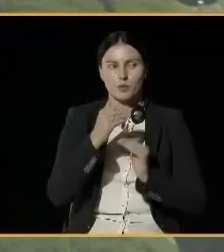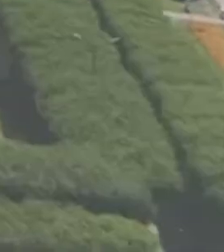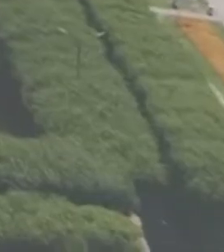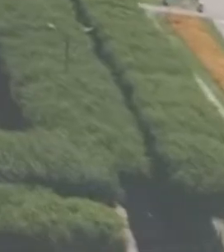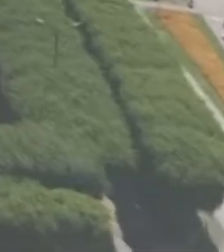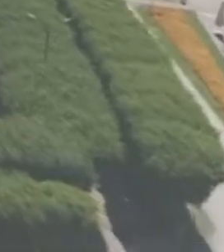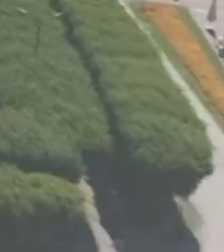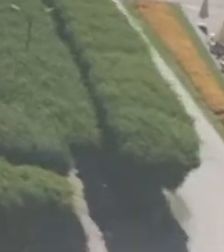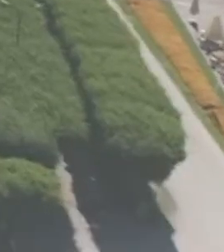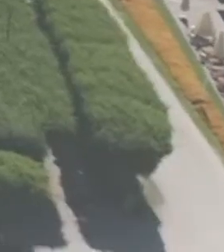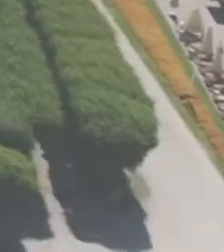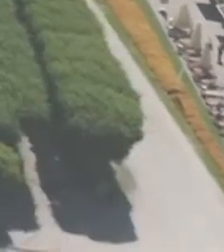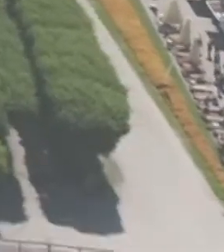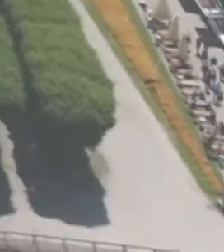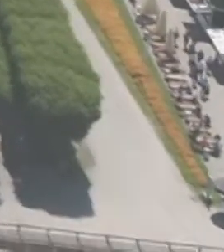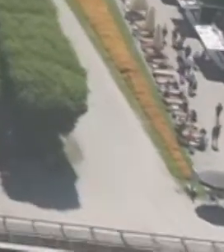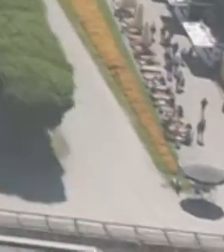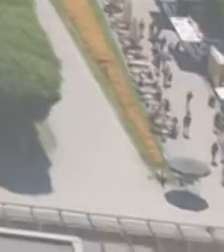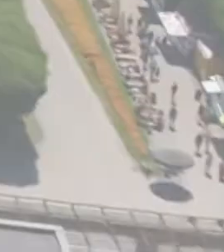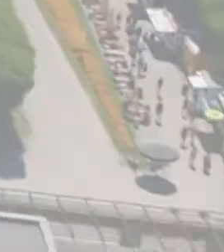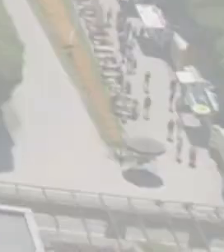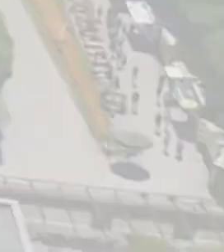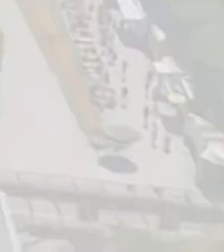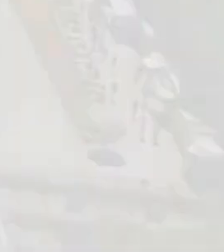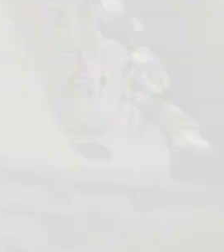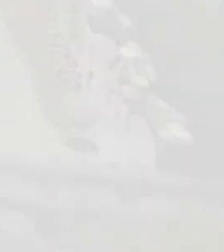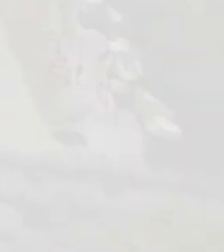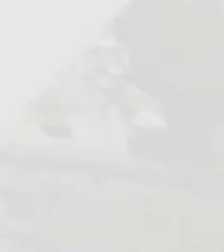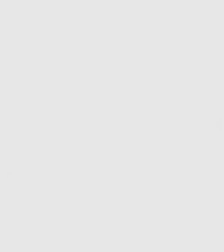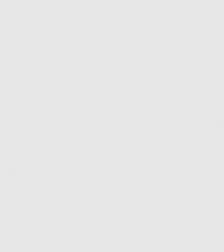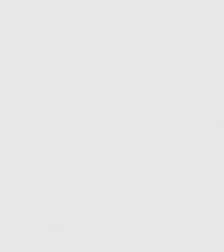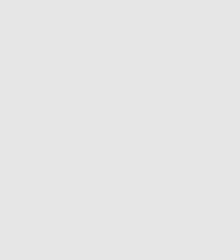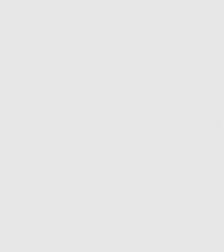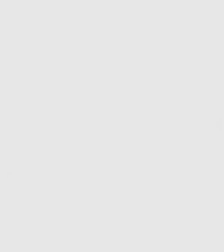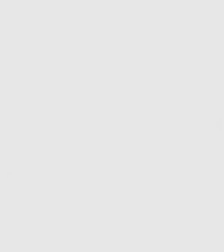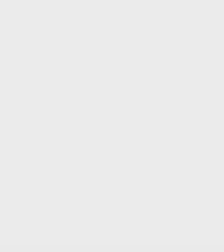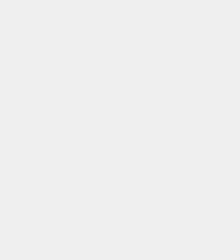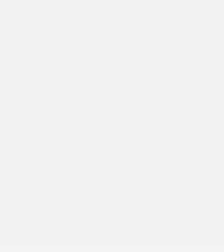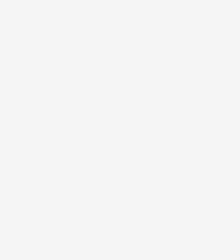take place here at a multi-functional hall. See you at 2.